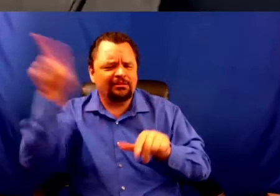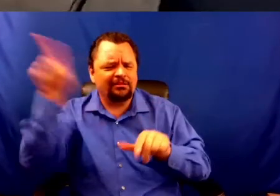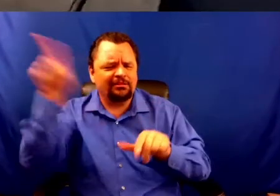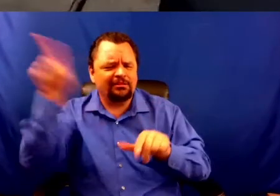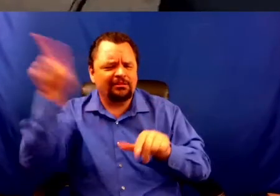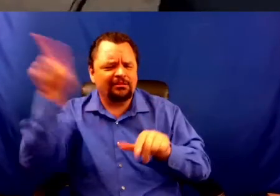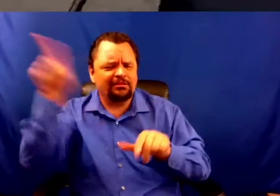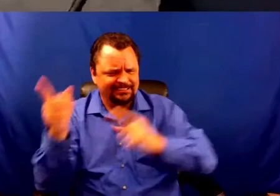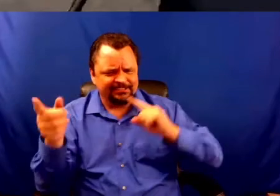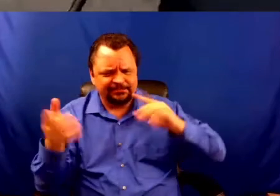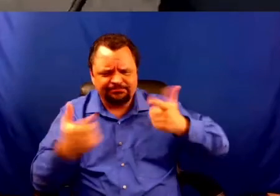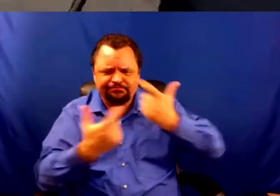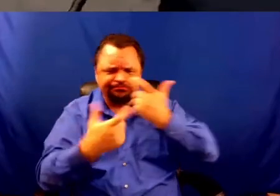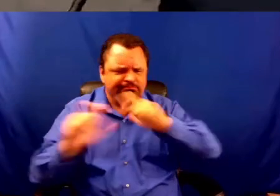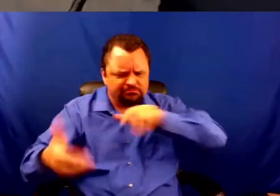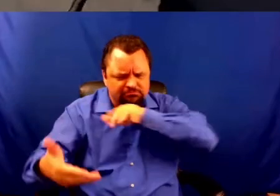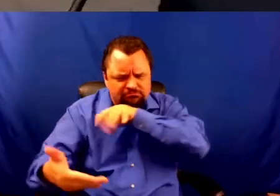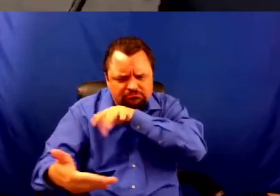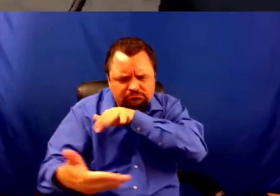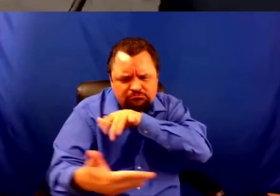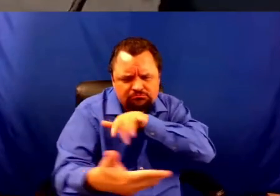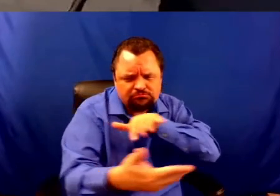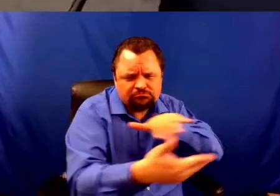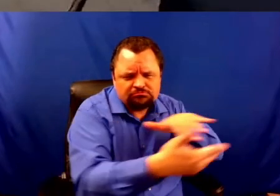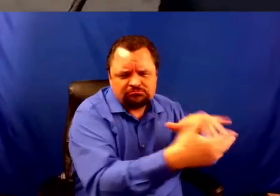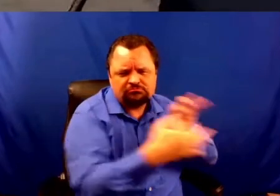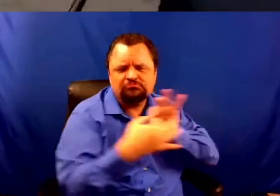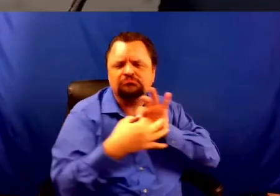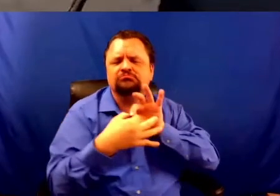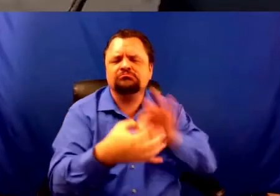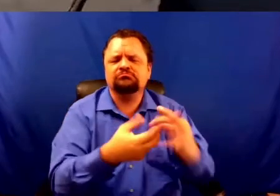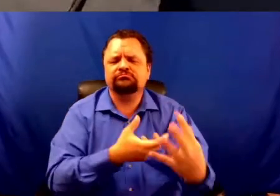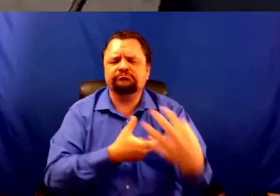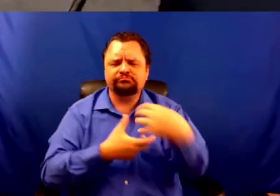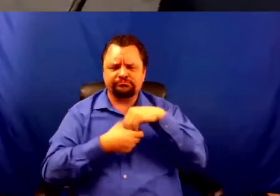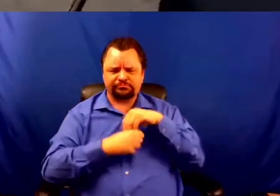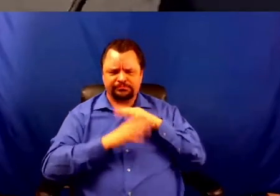that says acquired immunity, natural acquired immunity is